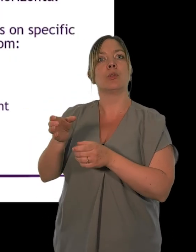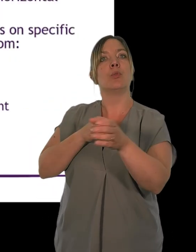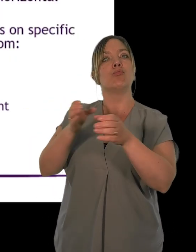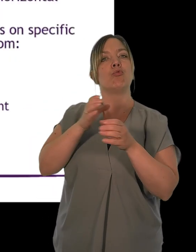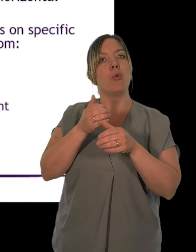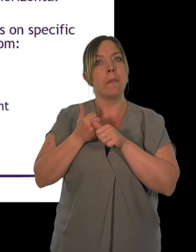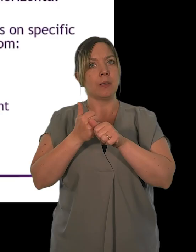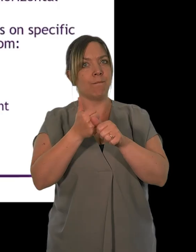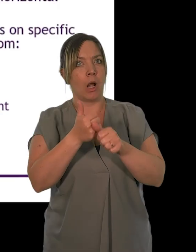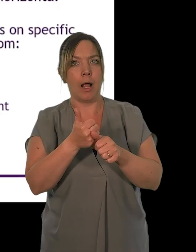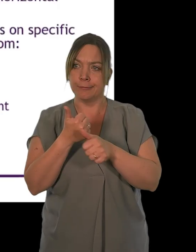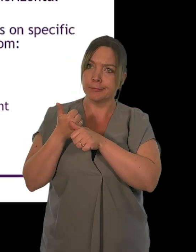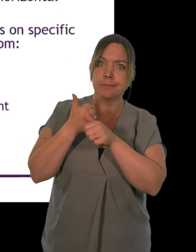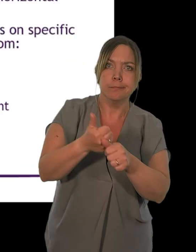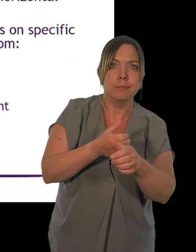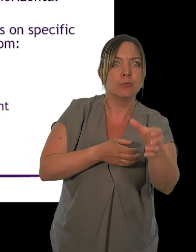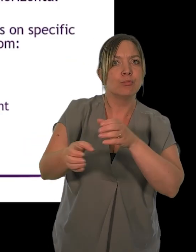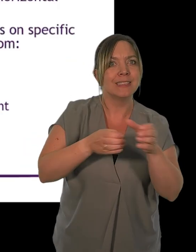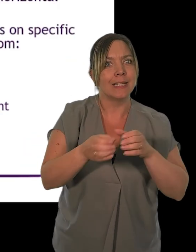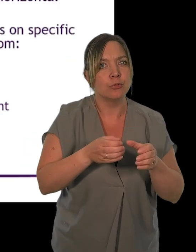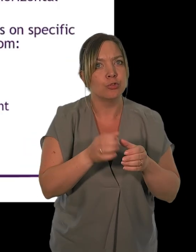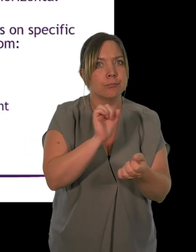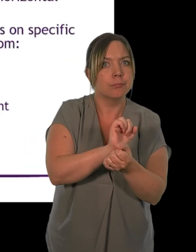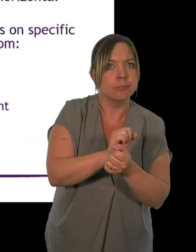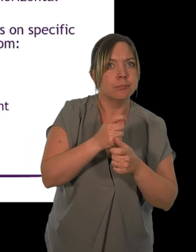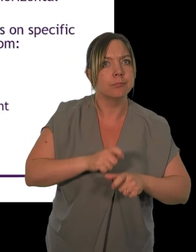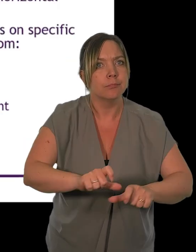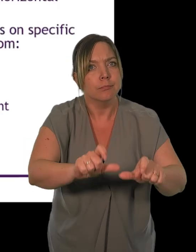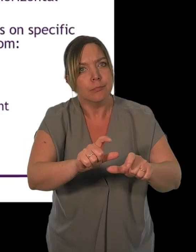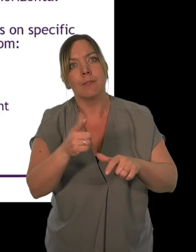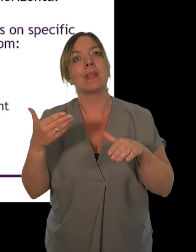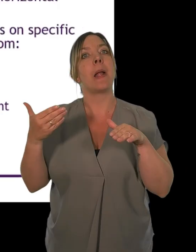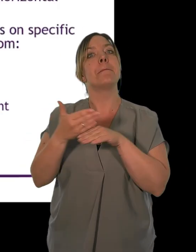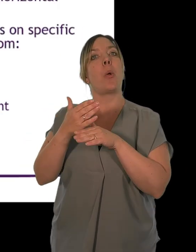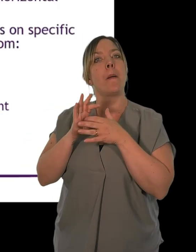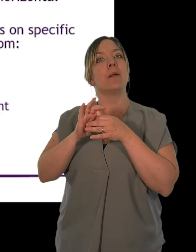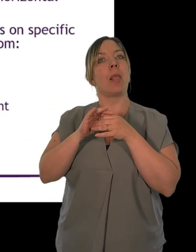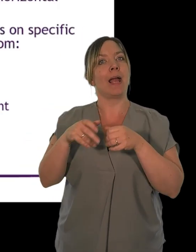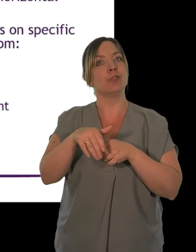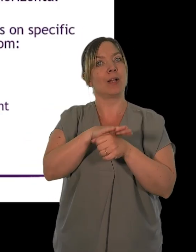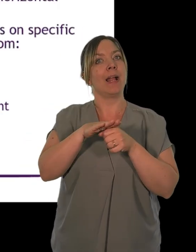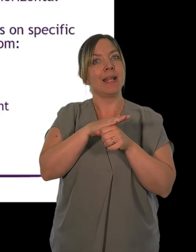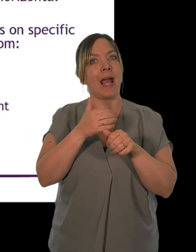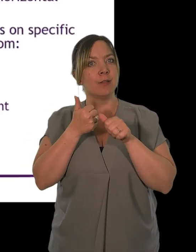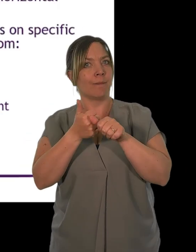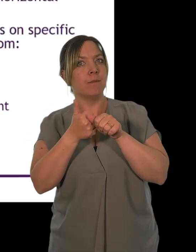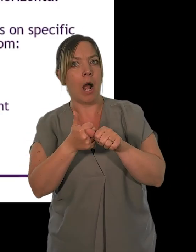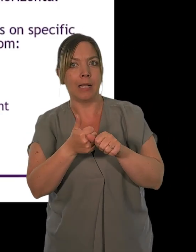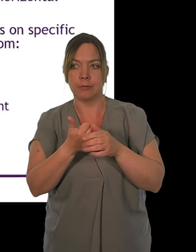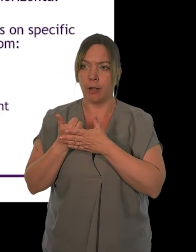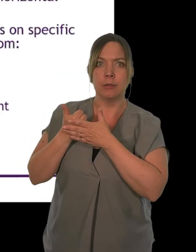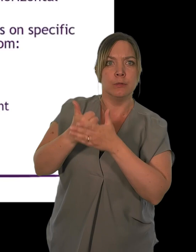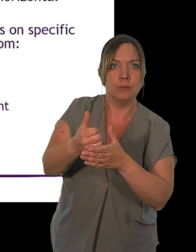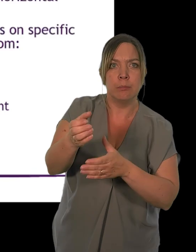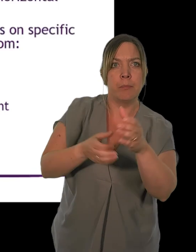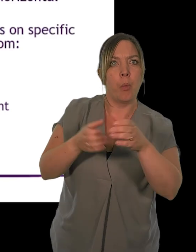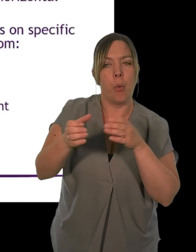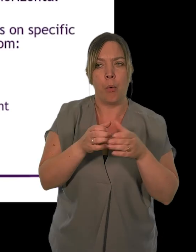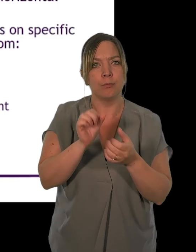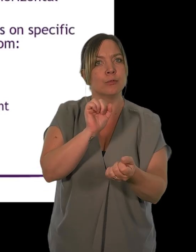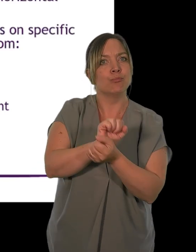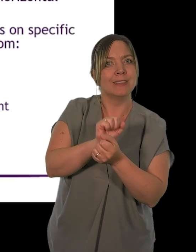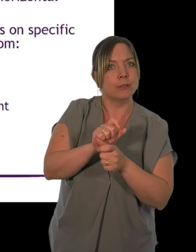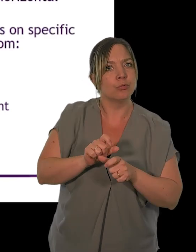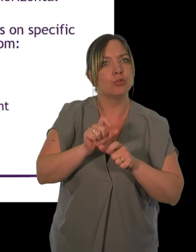Question 11. Analyse how people practices could help Chaffinch Group to fill 100%